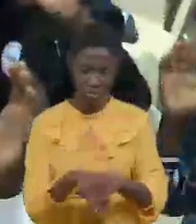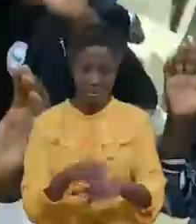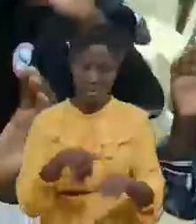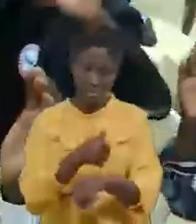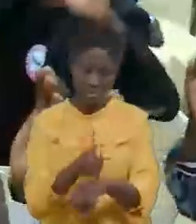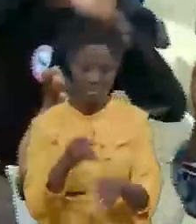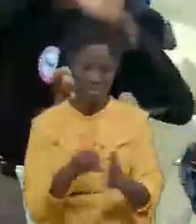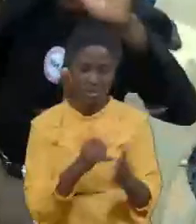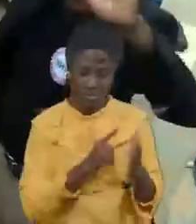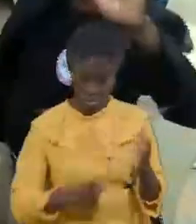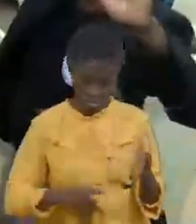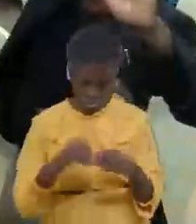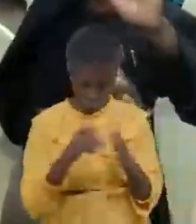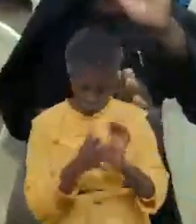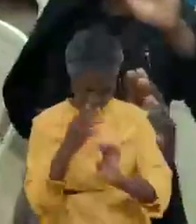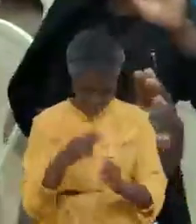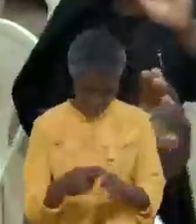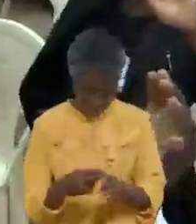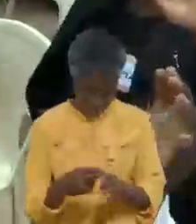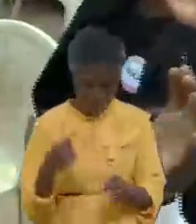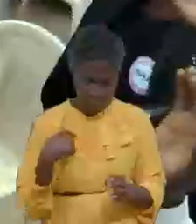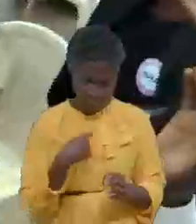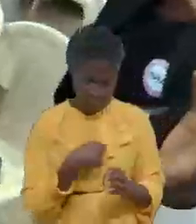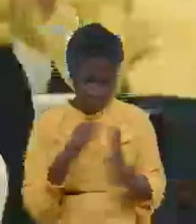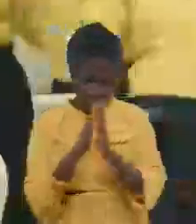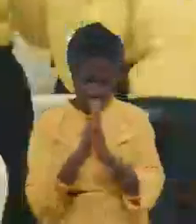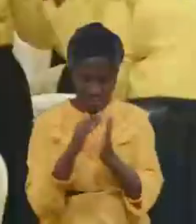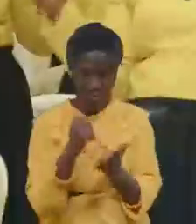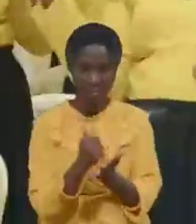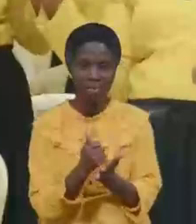In Jesus' name, we pray.